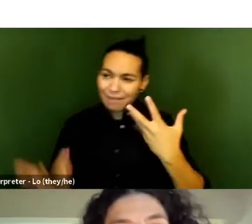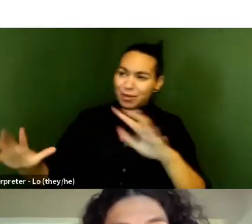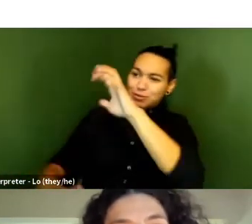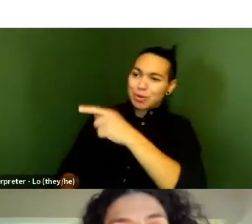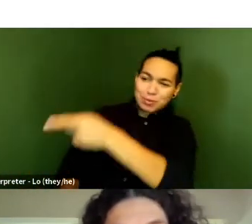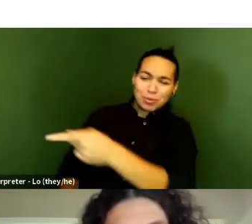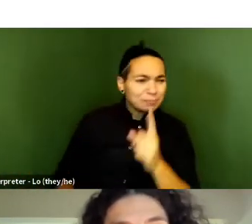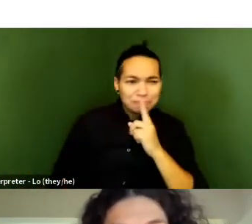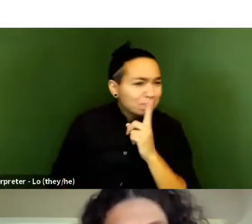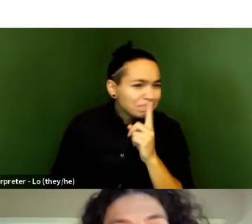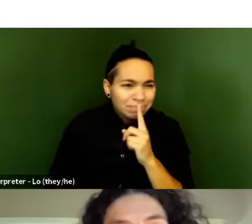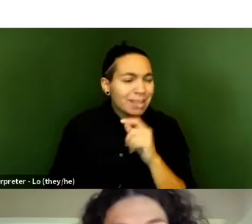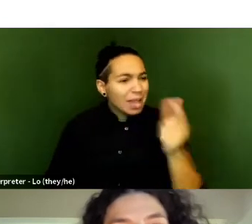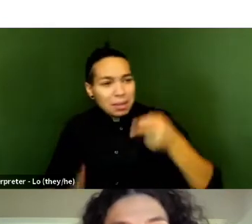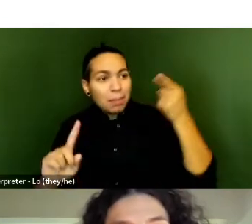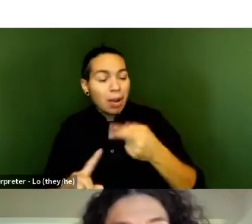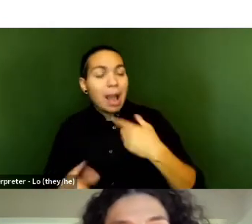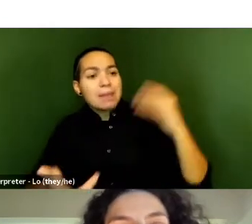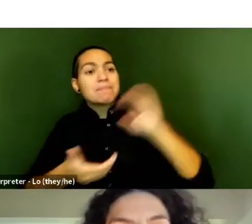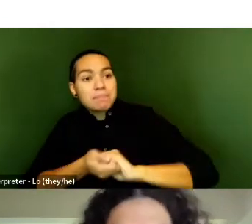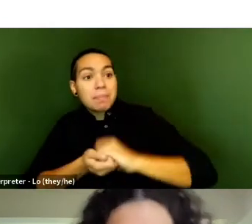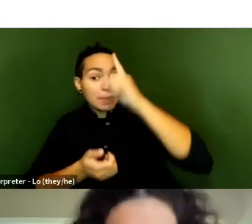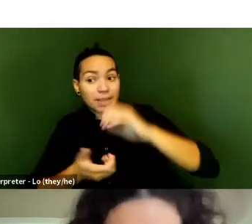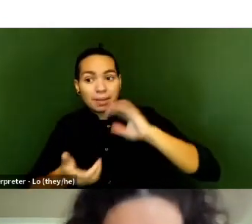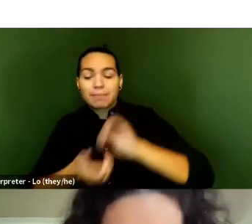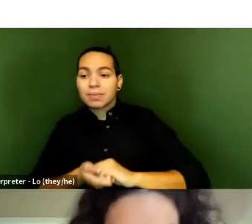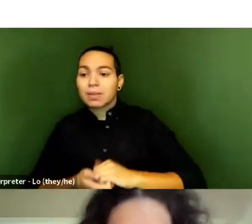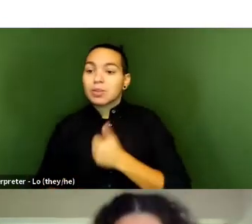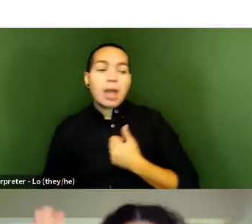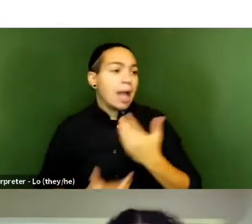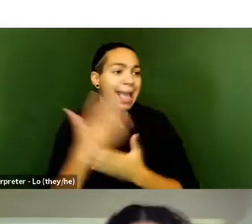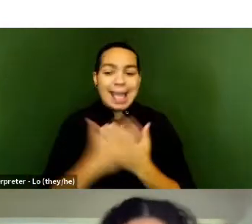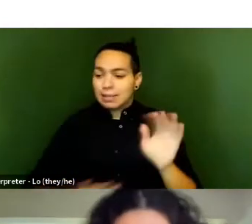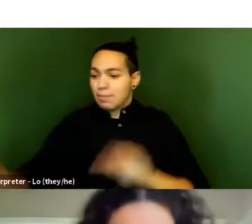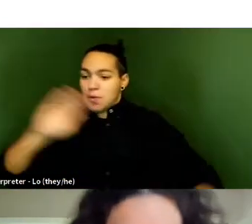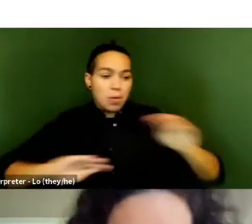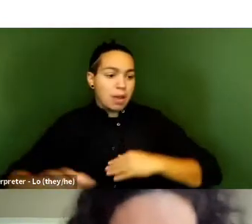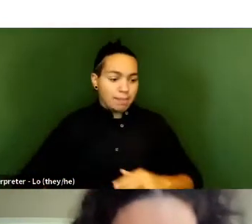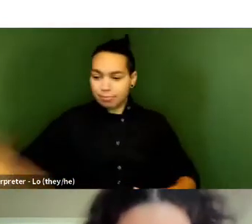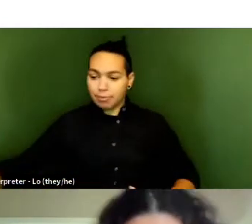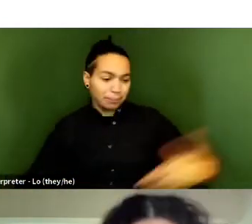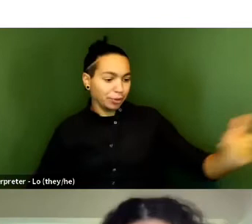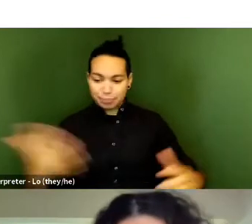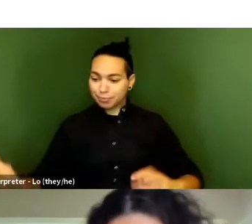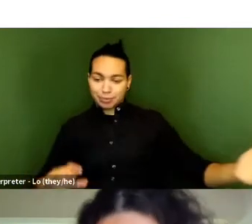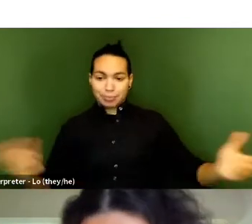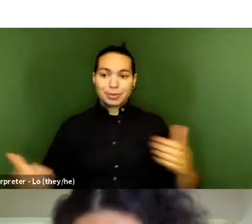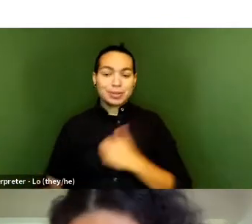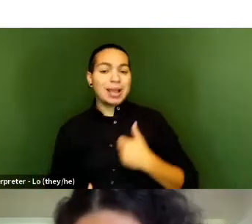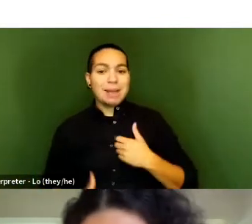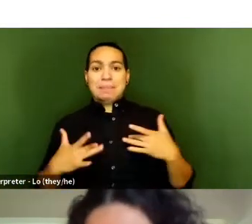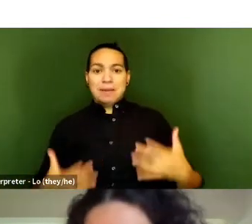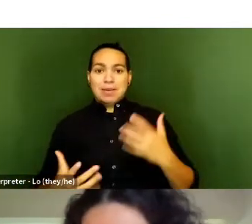for me, I'm just like, I'm in solidarity. Oops, yeah, sorry. I've used my hands so much that I'm constantly banging and touching stuff. I'm an animated